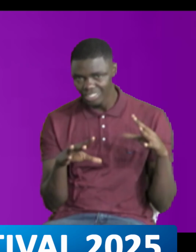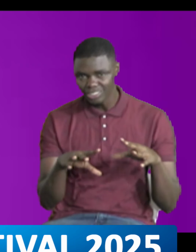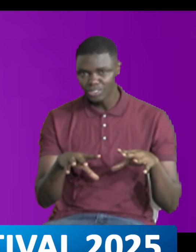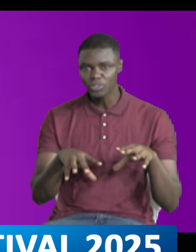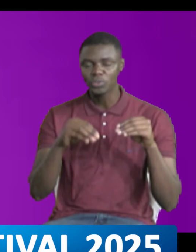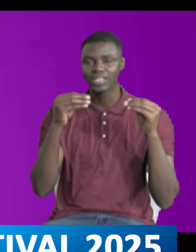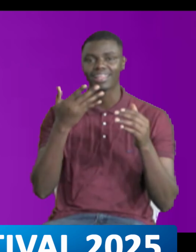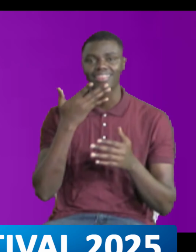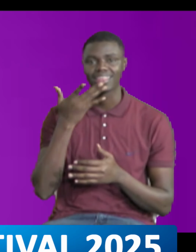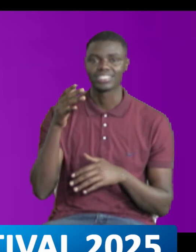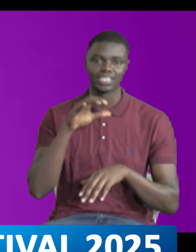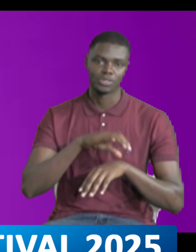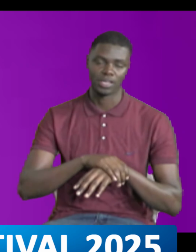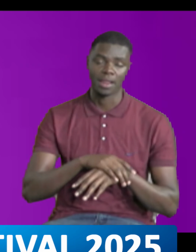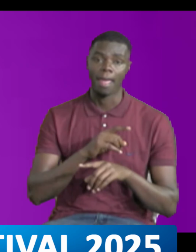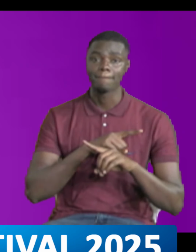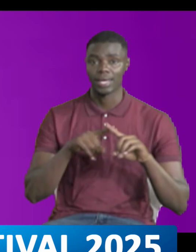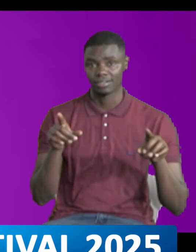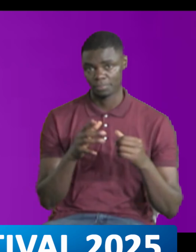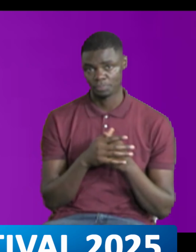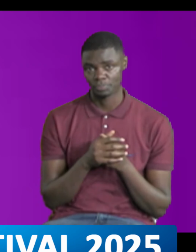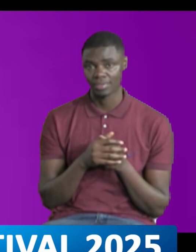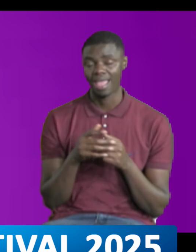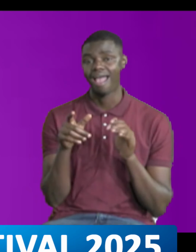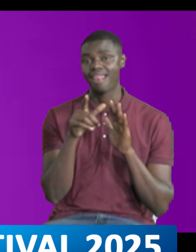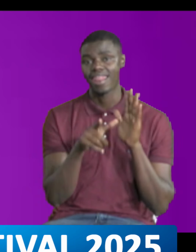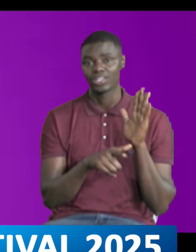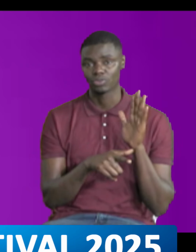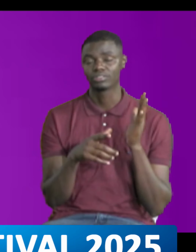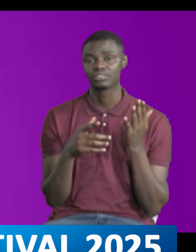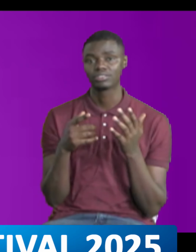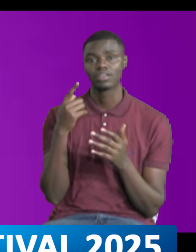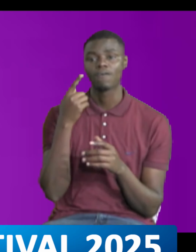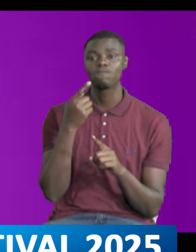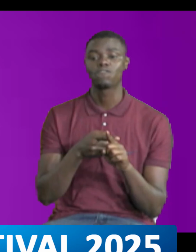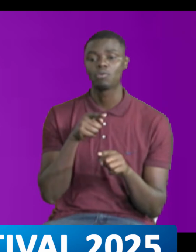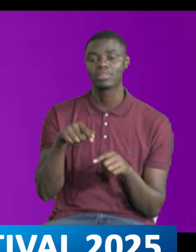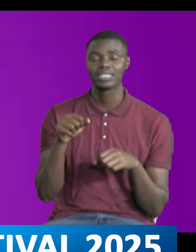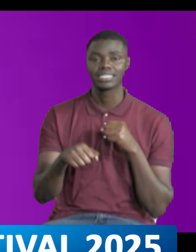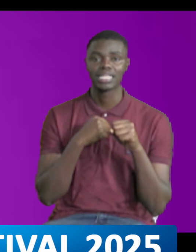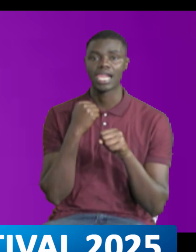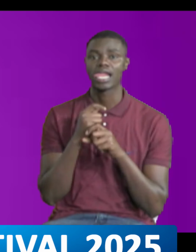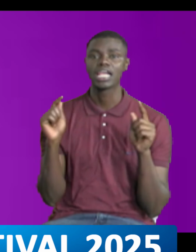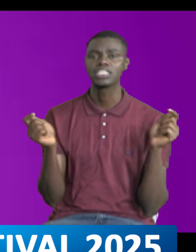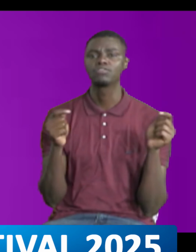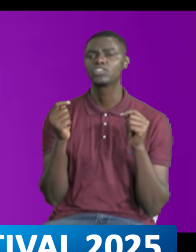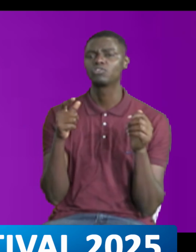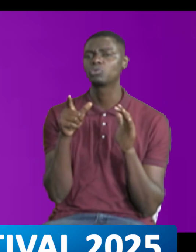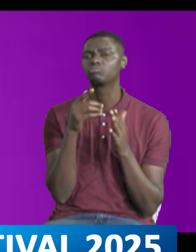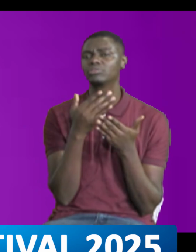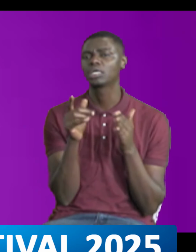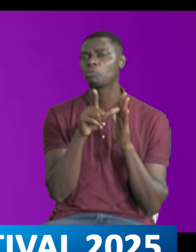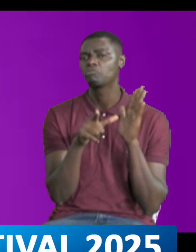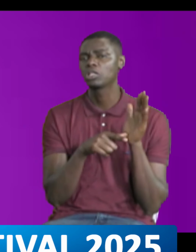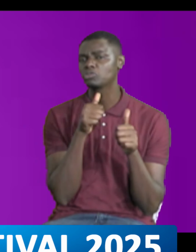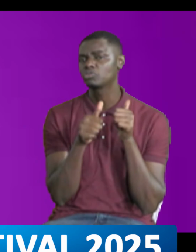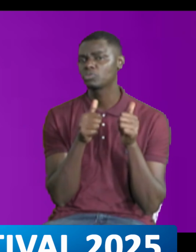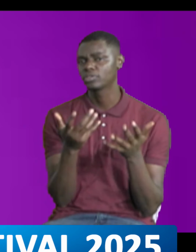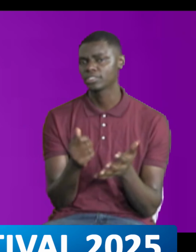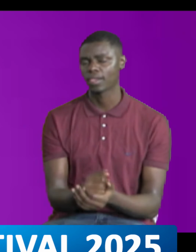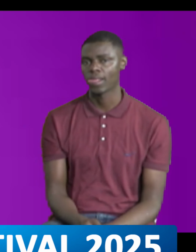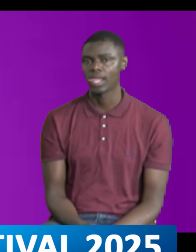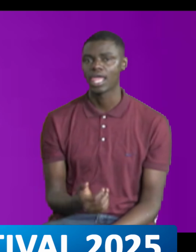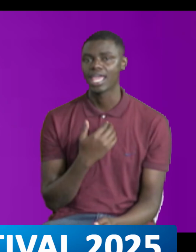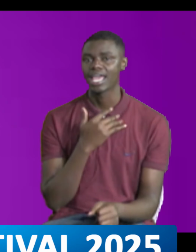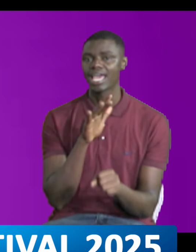the answer that you're giving? But either way, lessons and takeaways from this year's edition, which are some of those. There